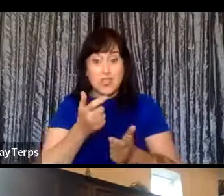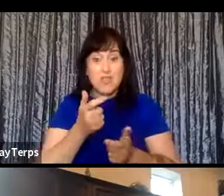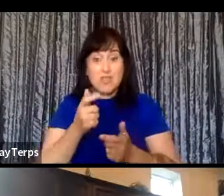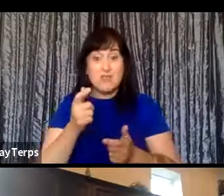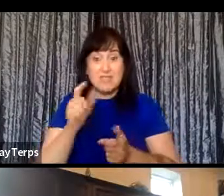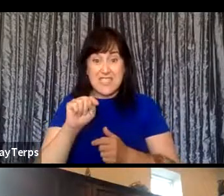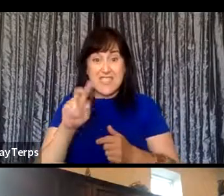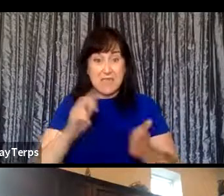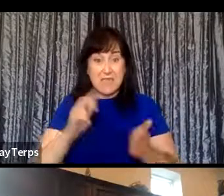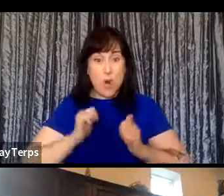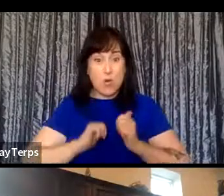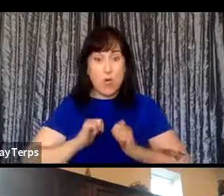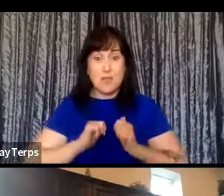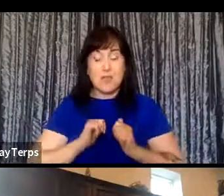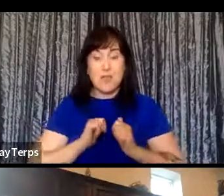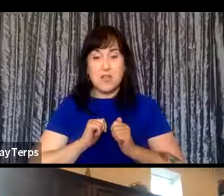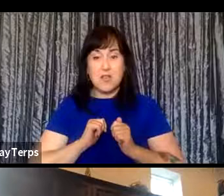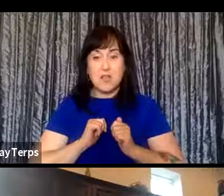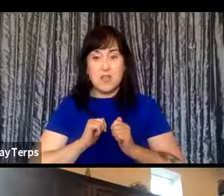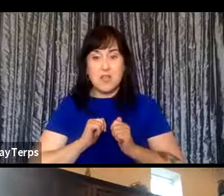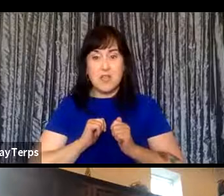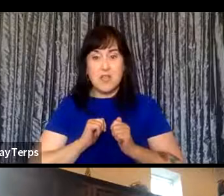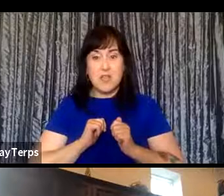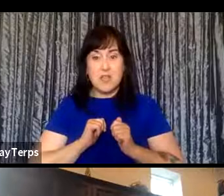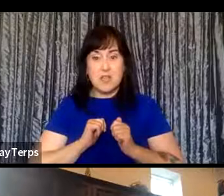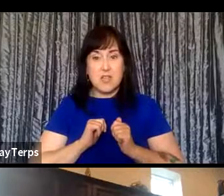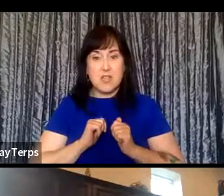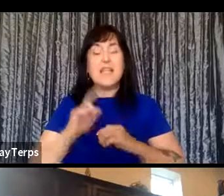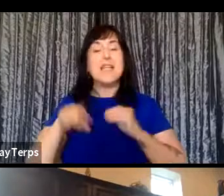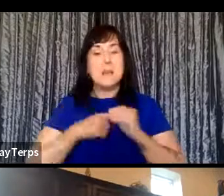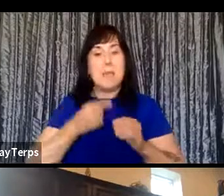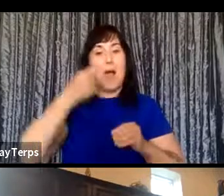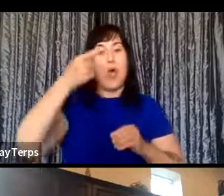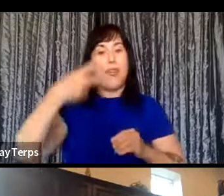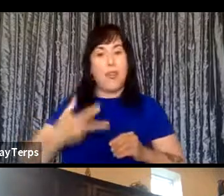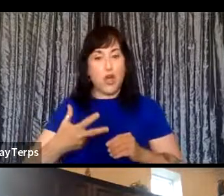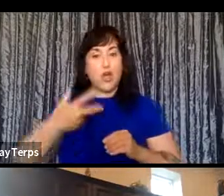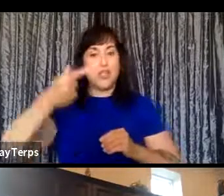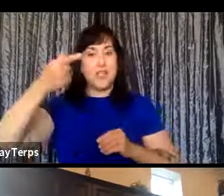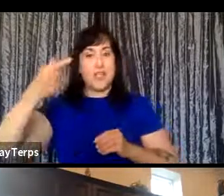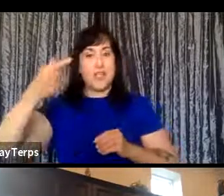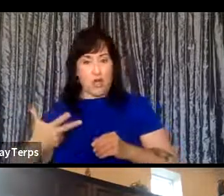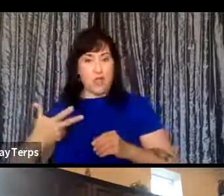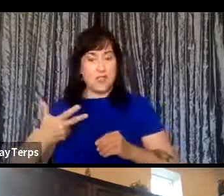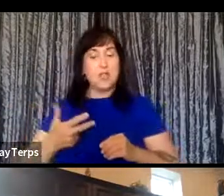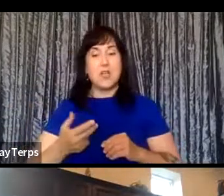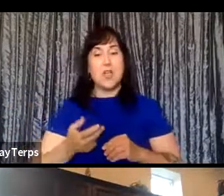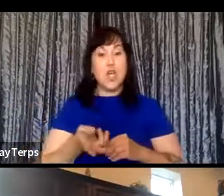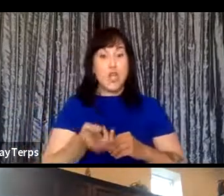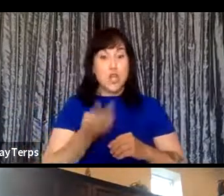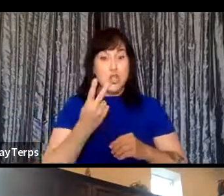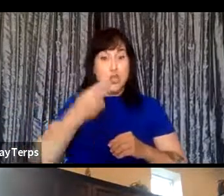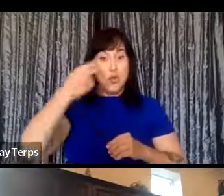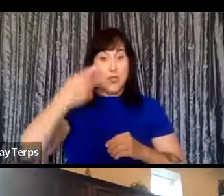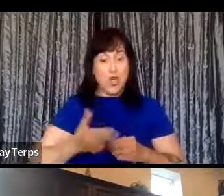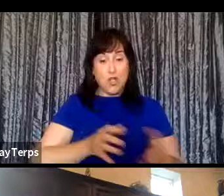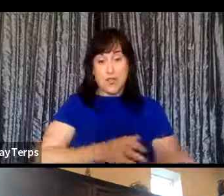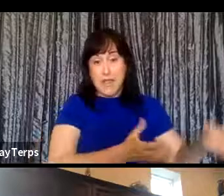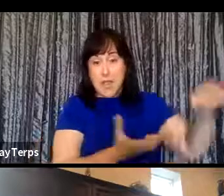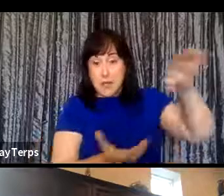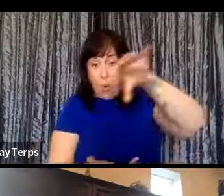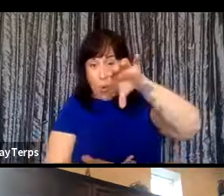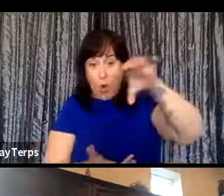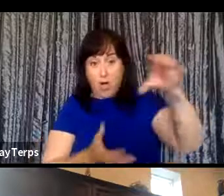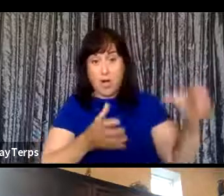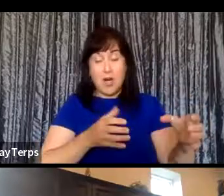is about thirds. Okay, so they're getting 2/3 of their chocolate and they're pouring onto a marble slab. And then once they